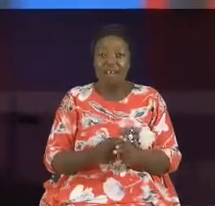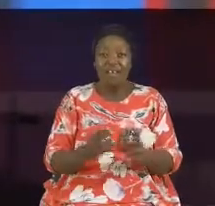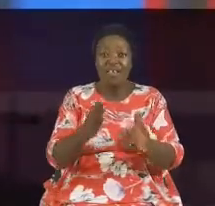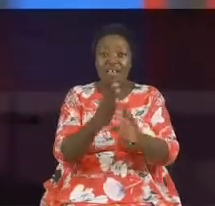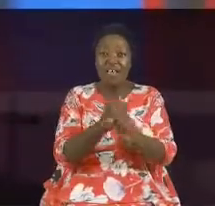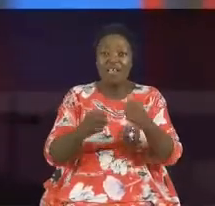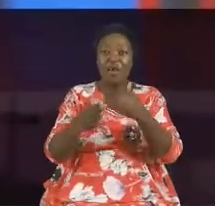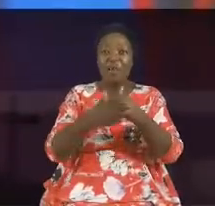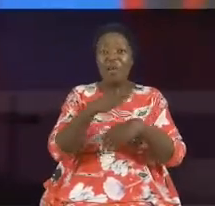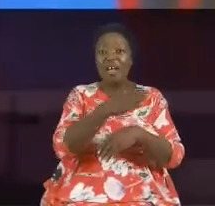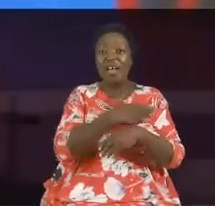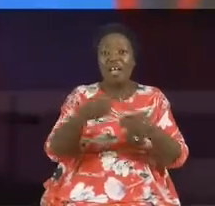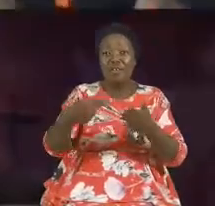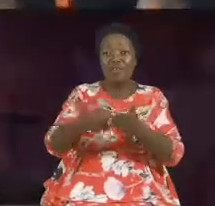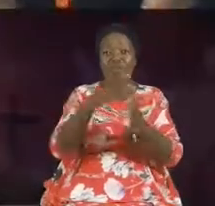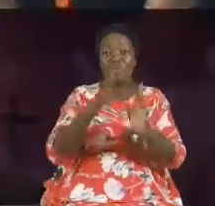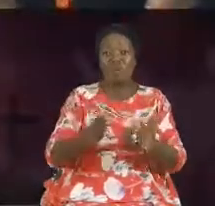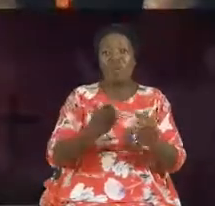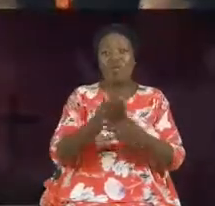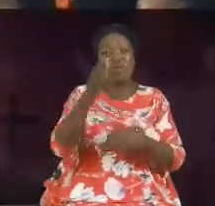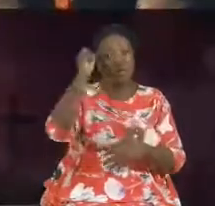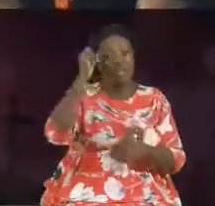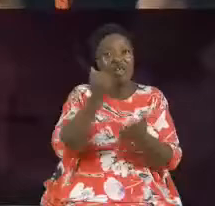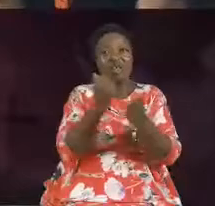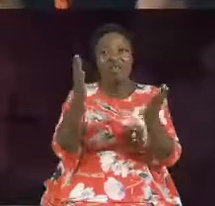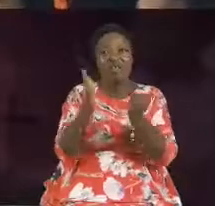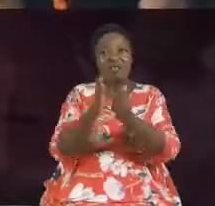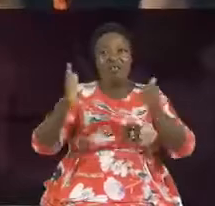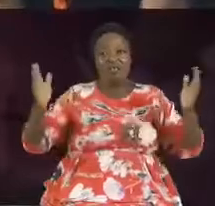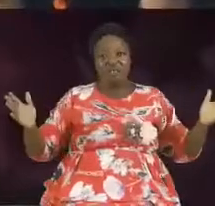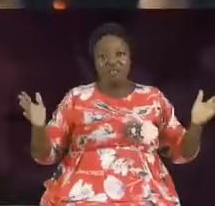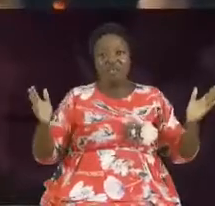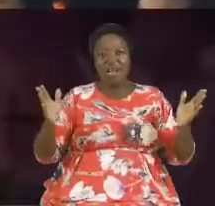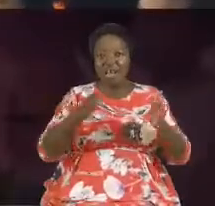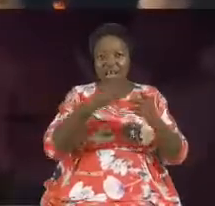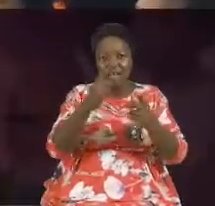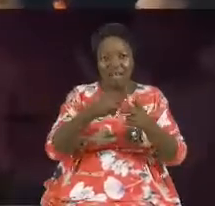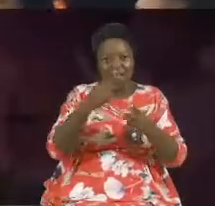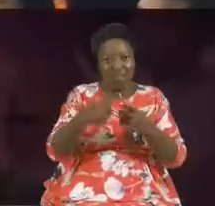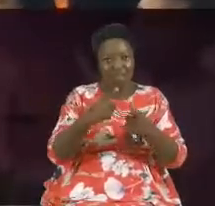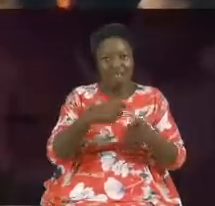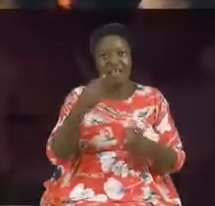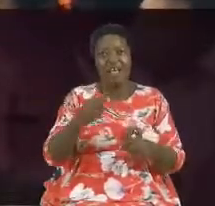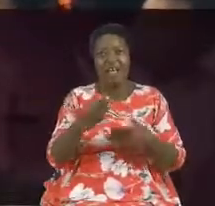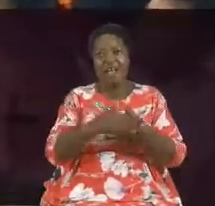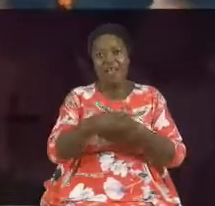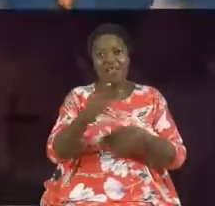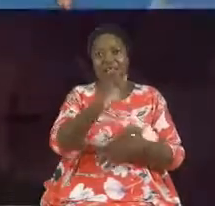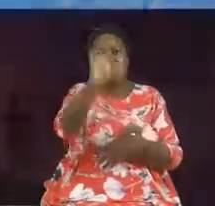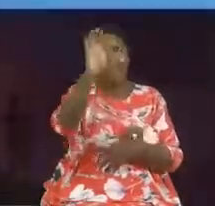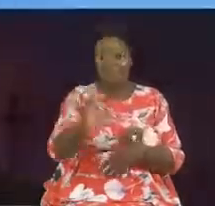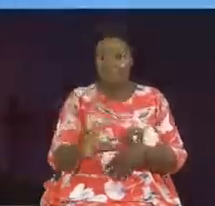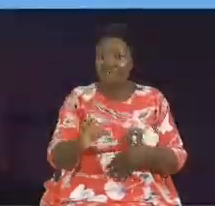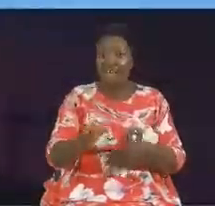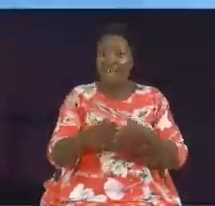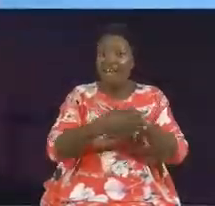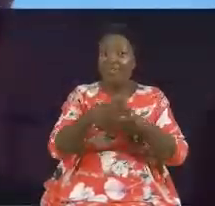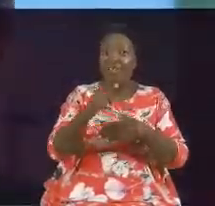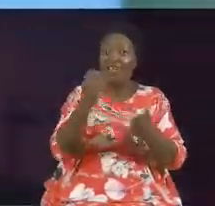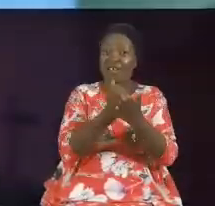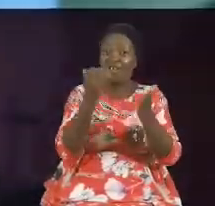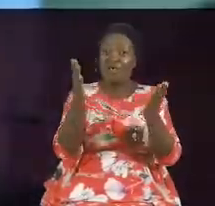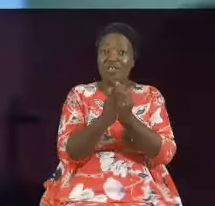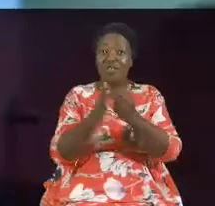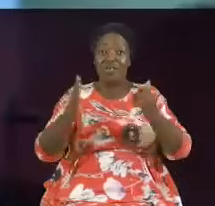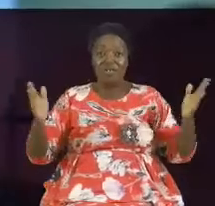in Jesus' name. Recovery and renewal through his crucifixion. And then